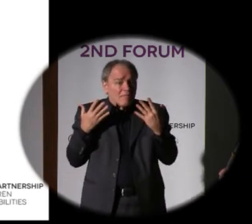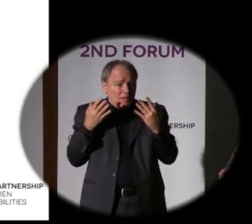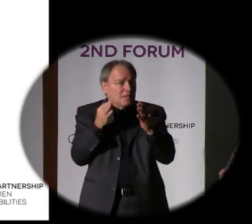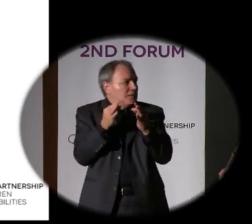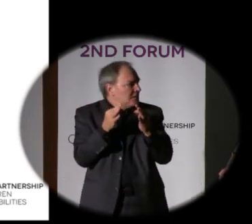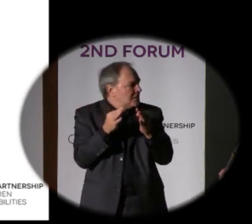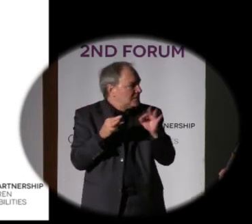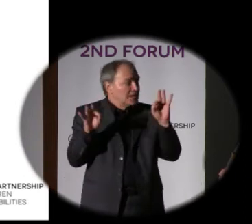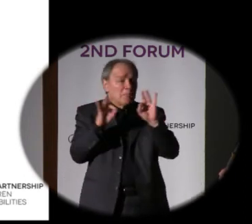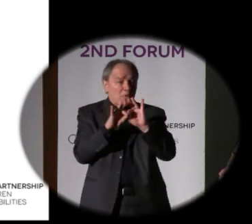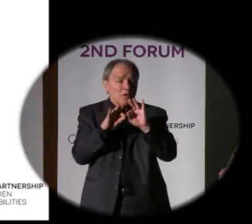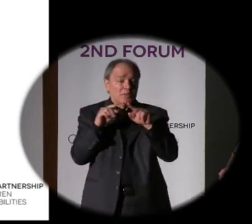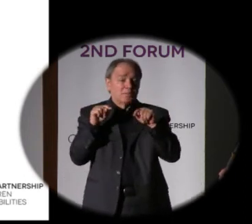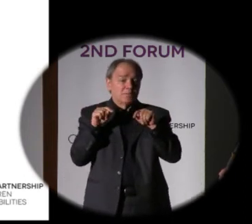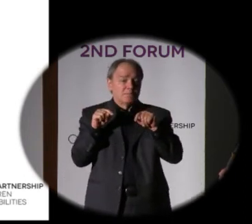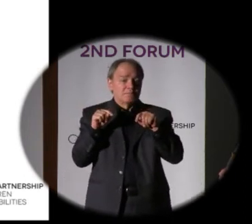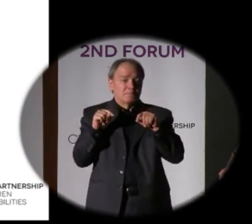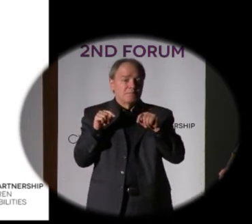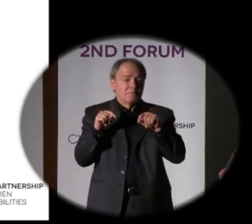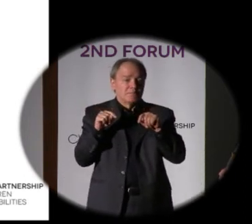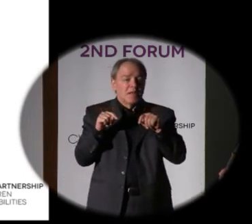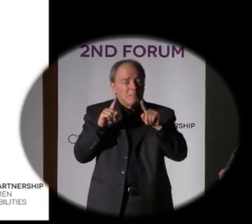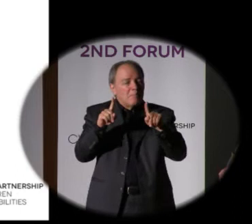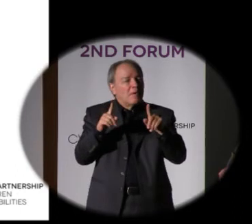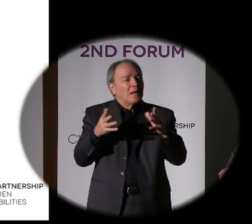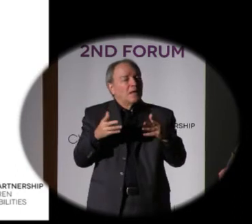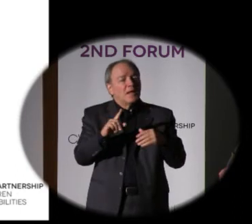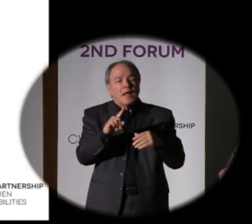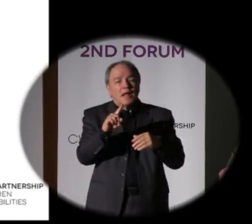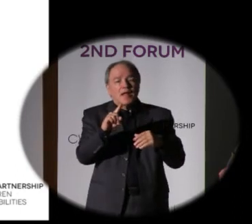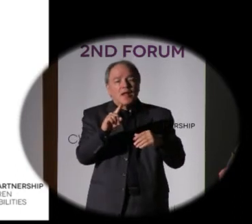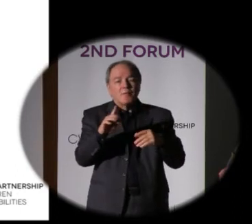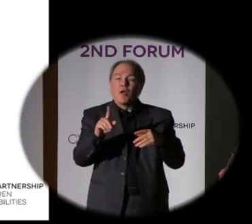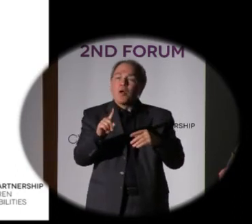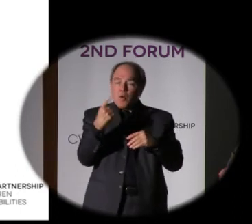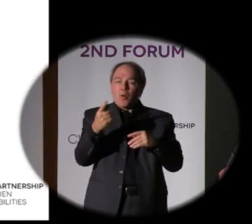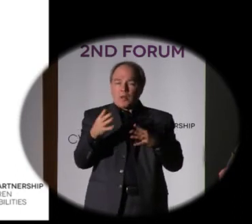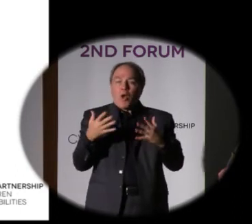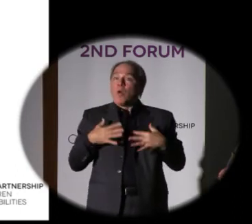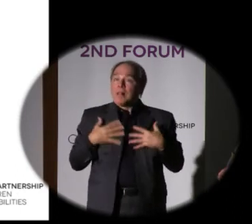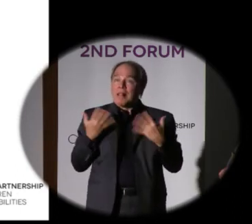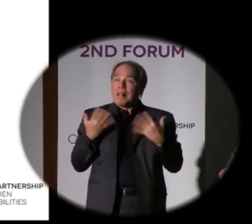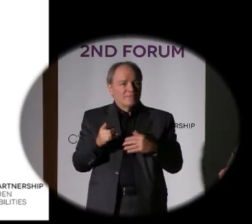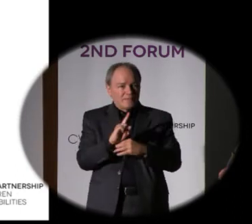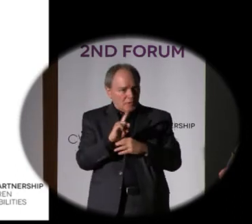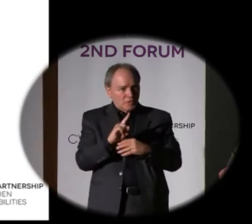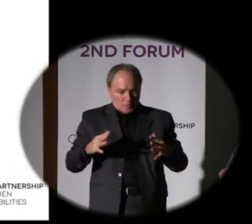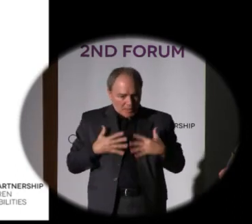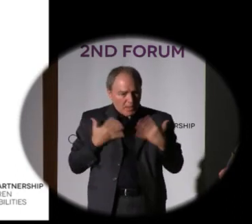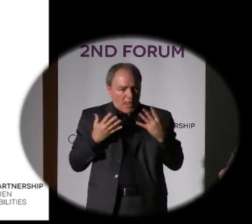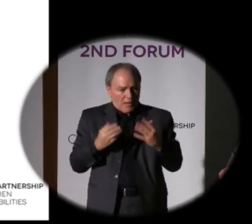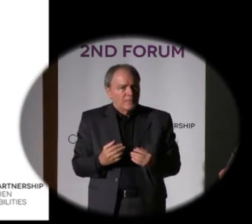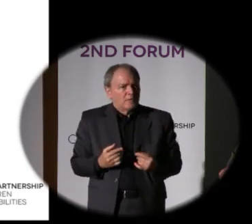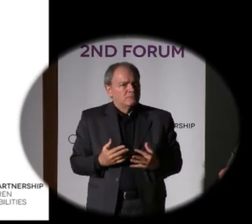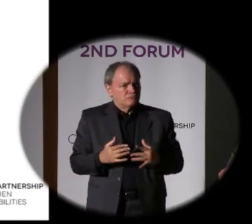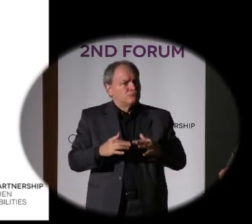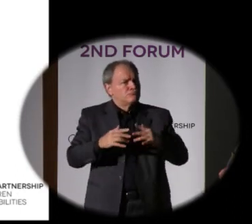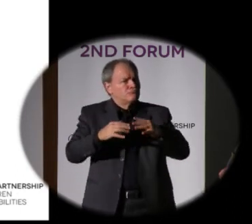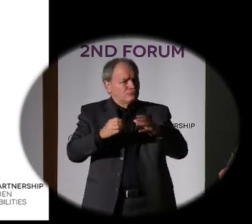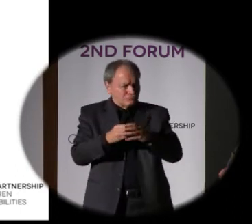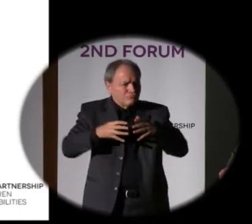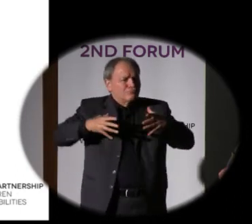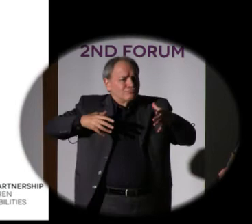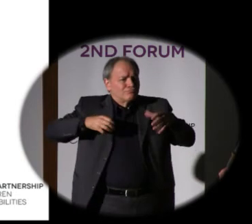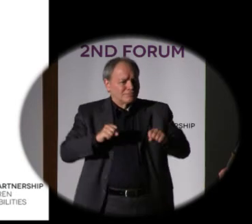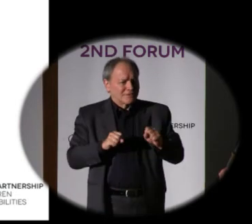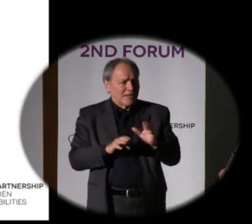allow us to focus on thriving and flourishing beyond that. That gives you some